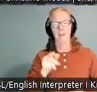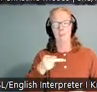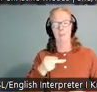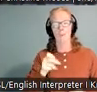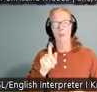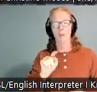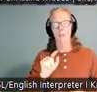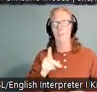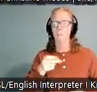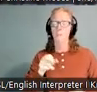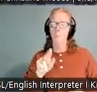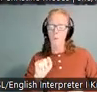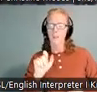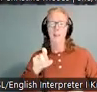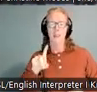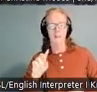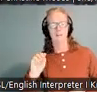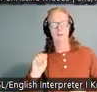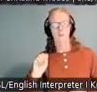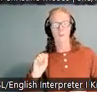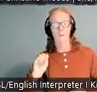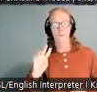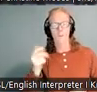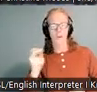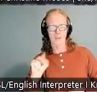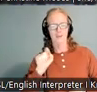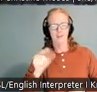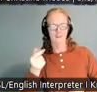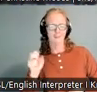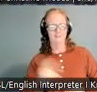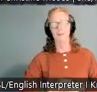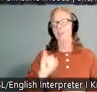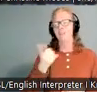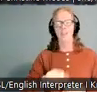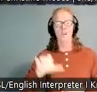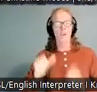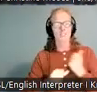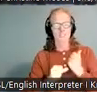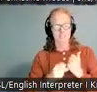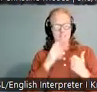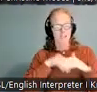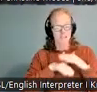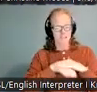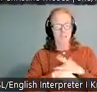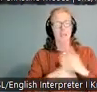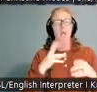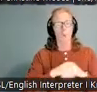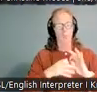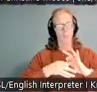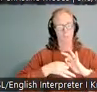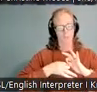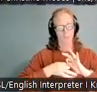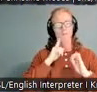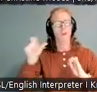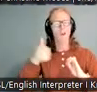policeaccountability@portlandoregon.gov to ask for other assistance, access, and assistance, including interpretation into